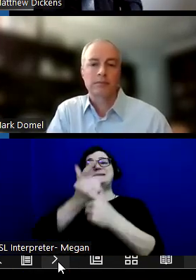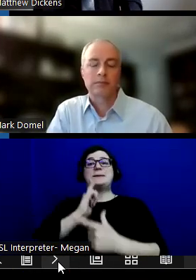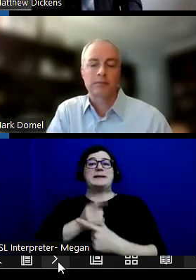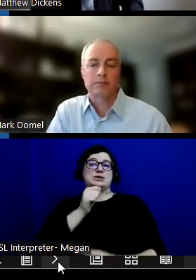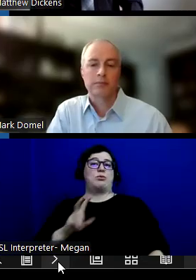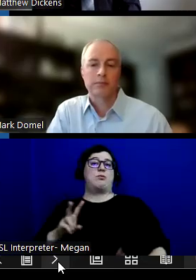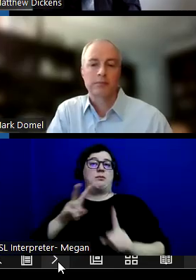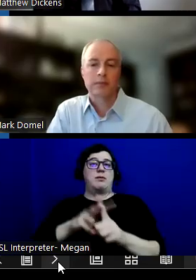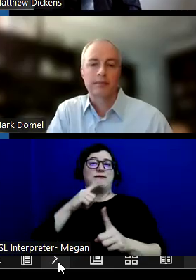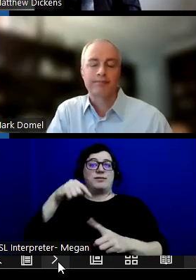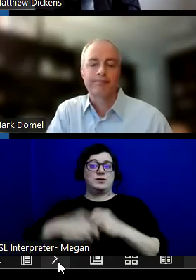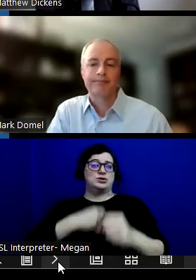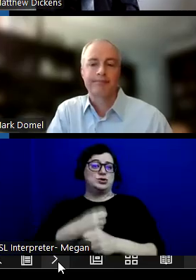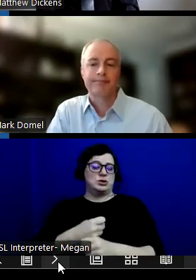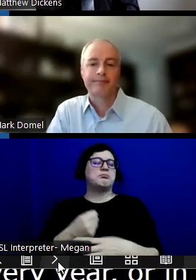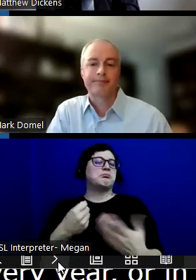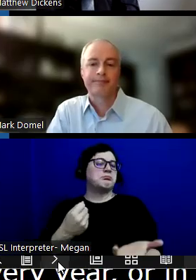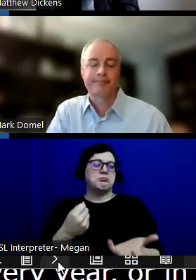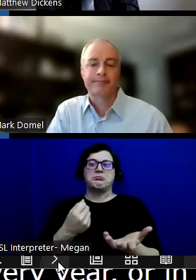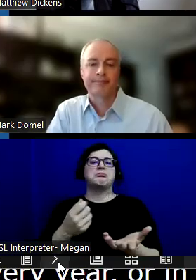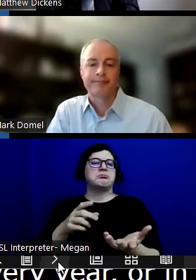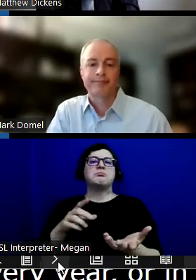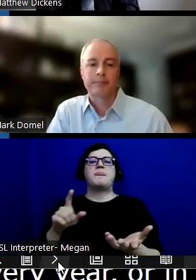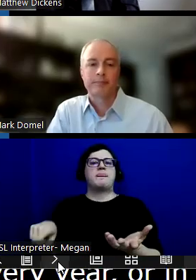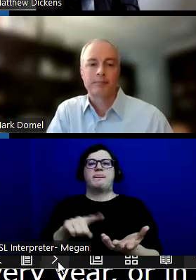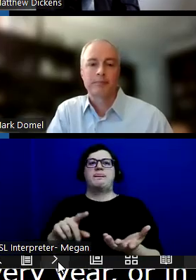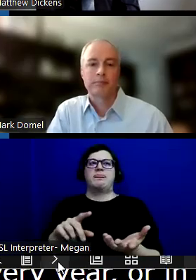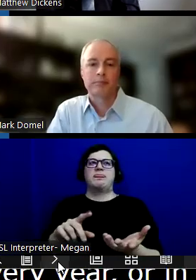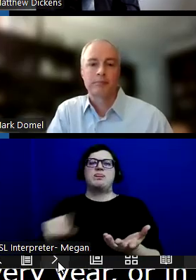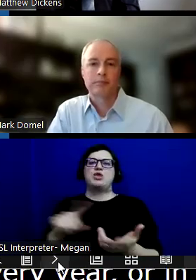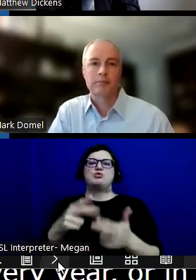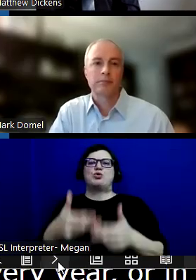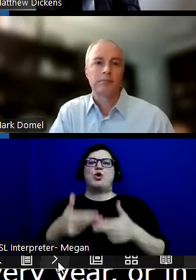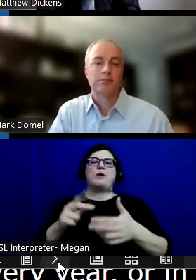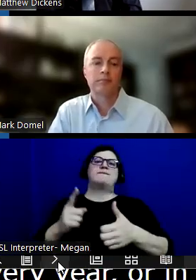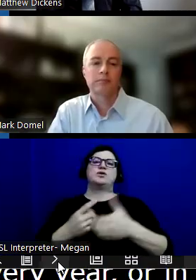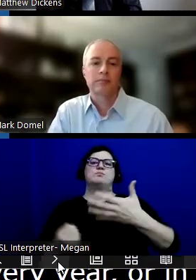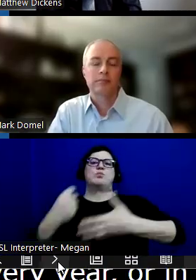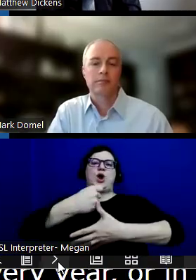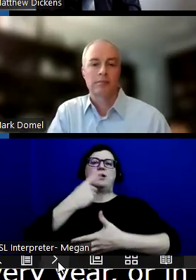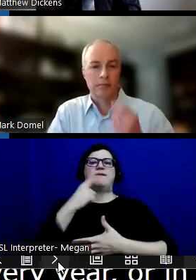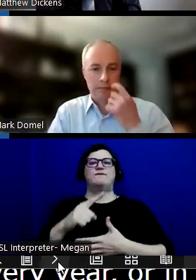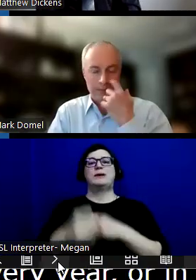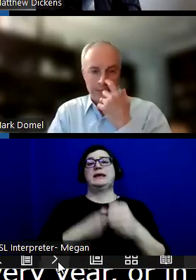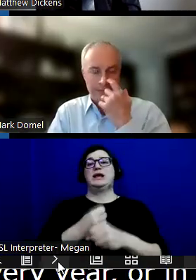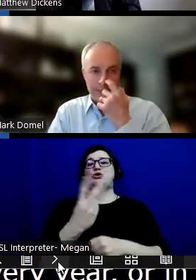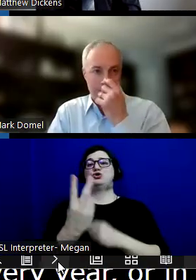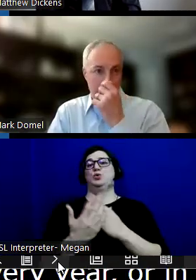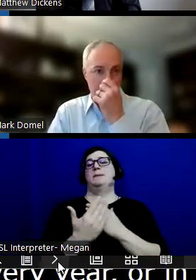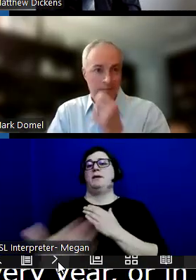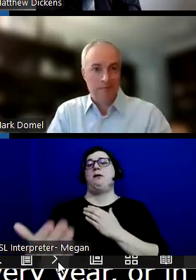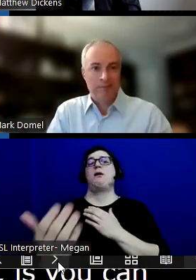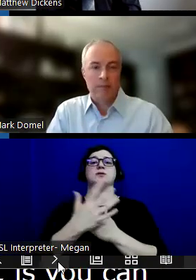year, they will come in the first. Siblings are considered first priority for year 2 and beyond. So they will be